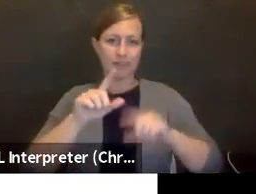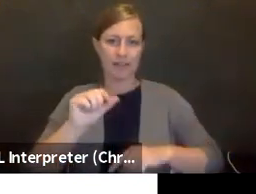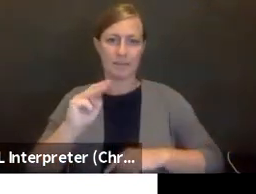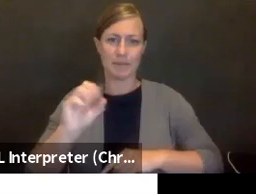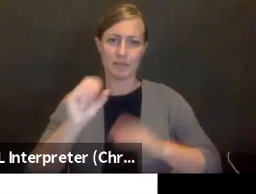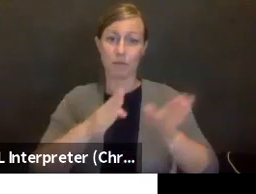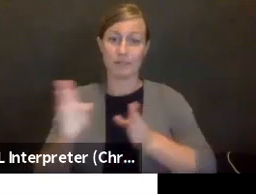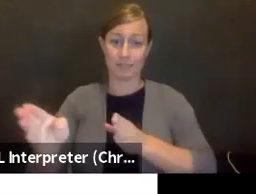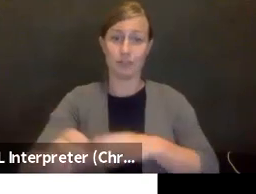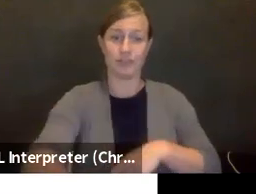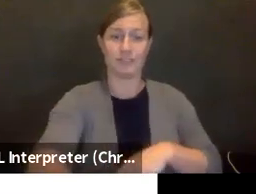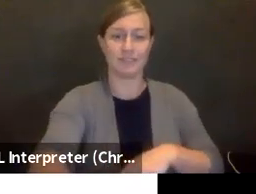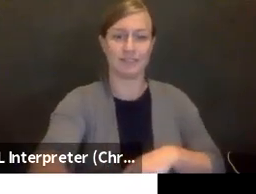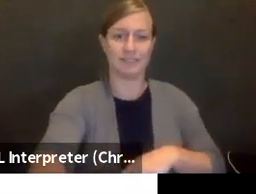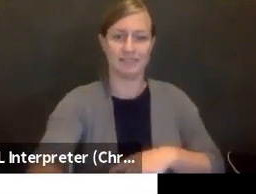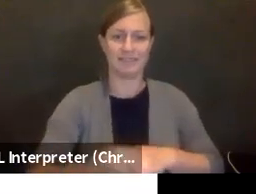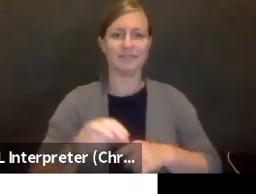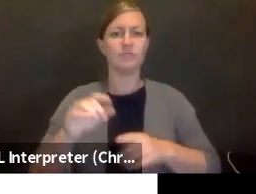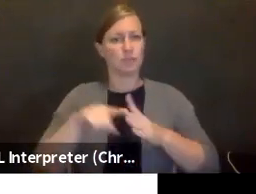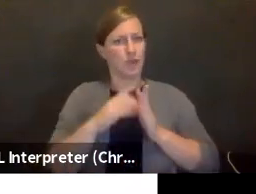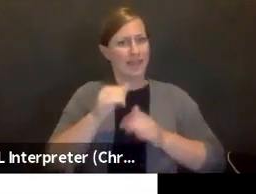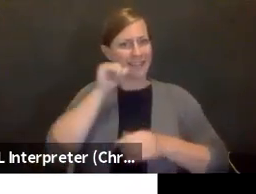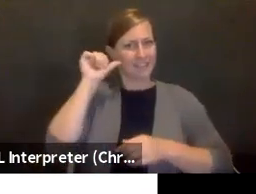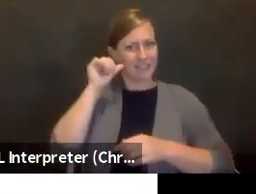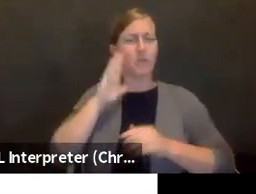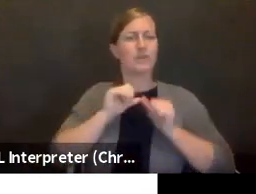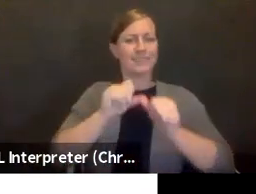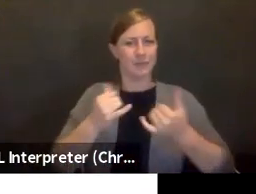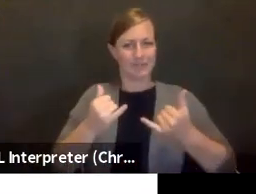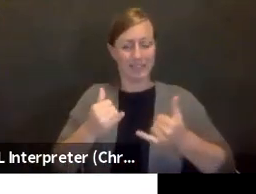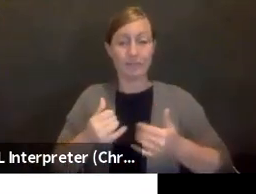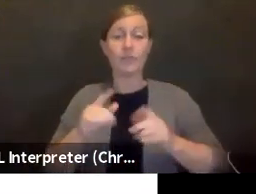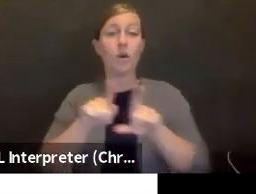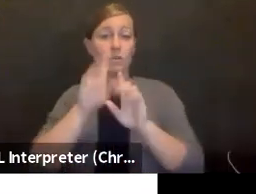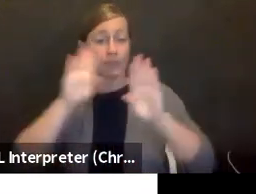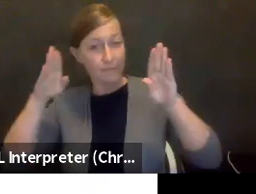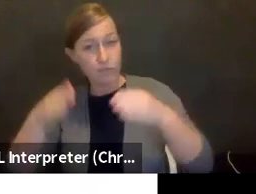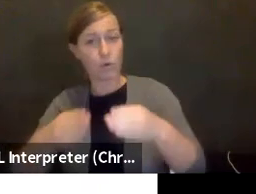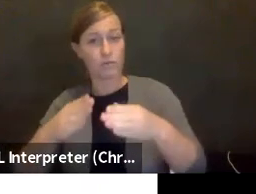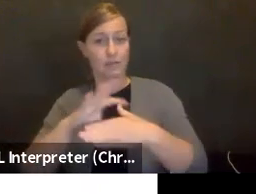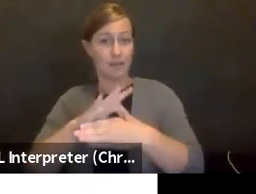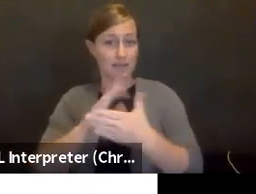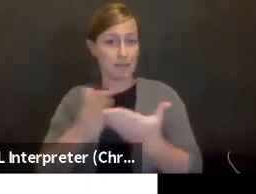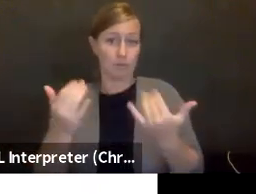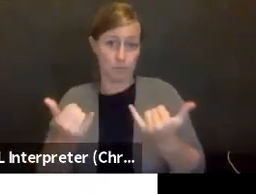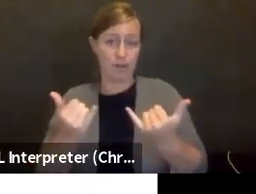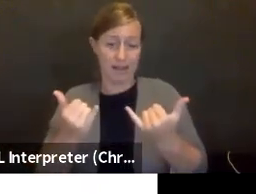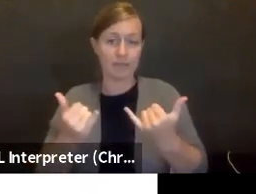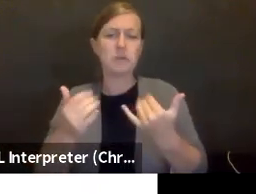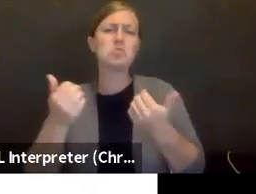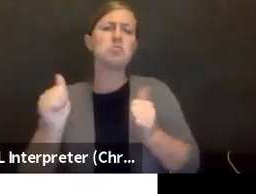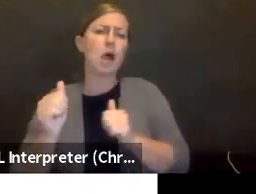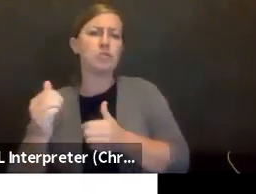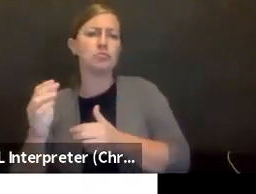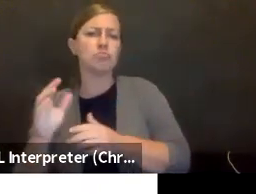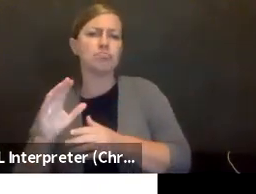did start yesterday, but we're going to continue today. Really focus heavily on content materials and try to get to resources that work